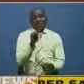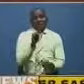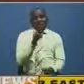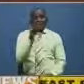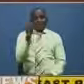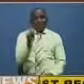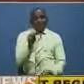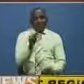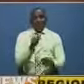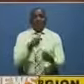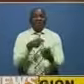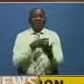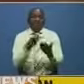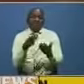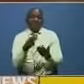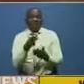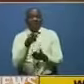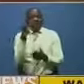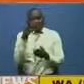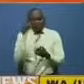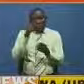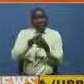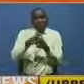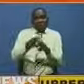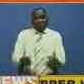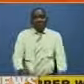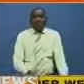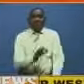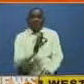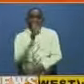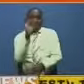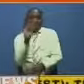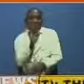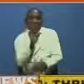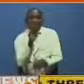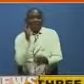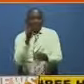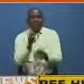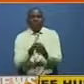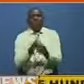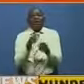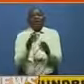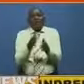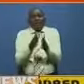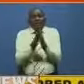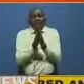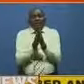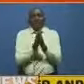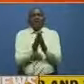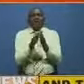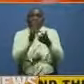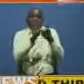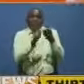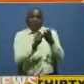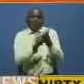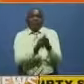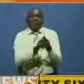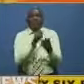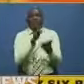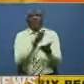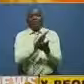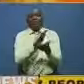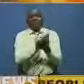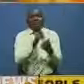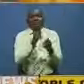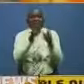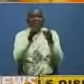Tuesday to Thursday is for practicals. On Friday, they will be required to write the appreciation paper.